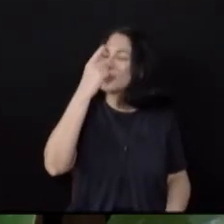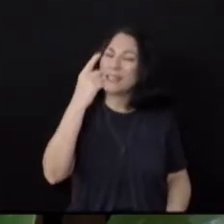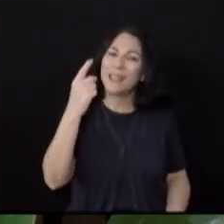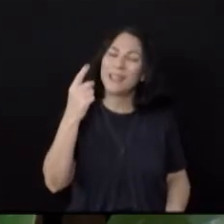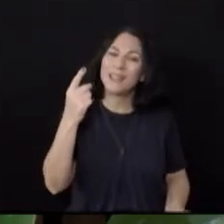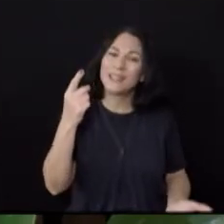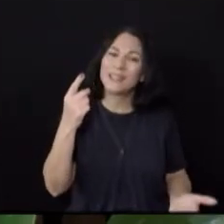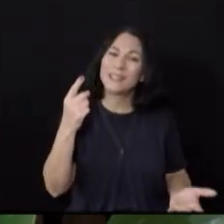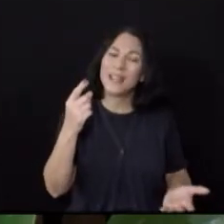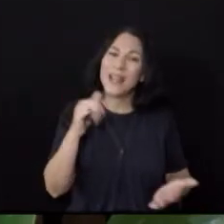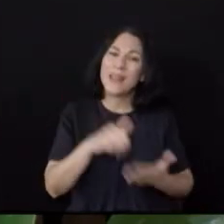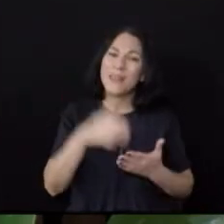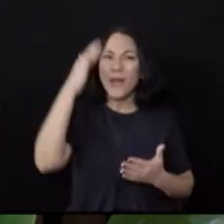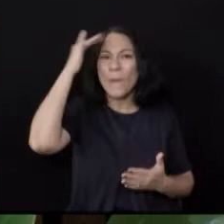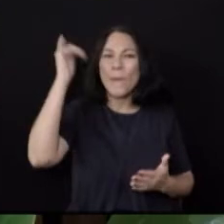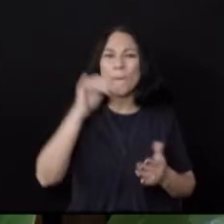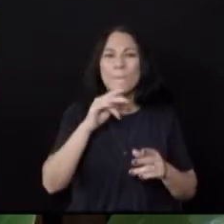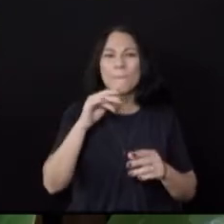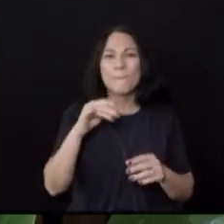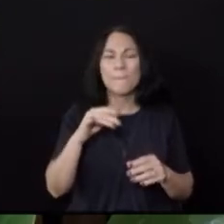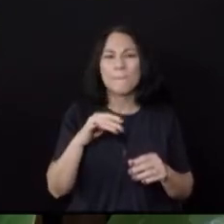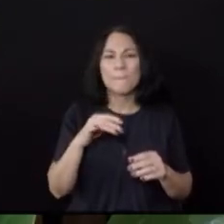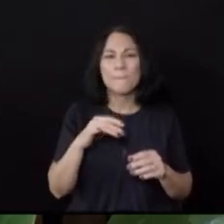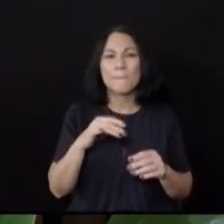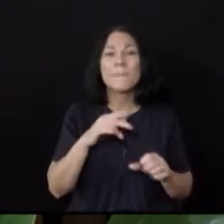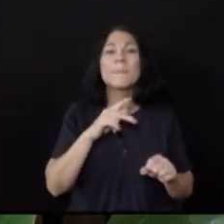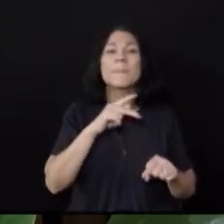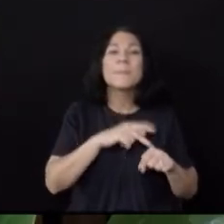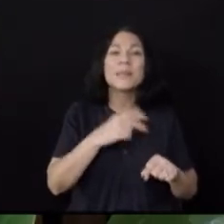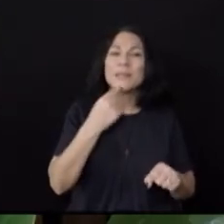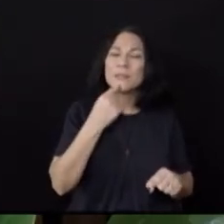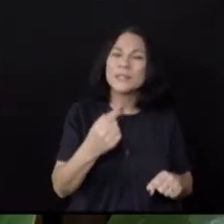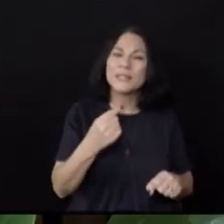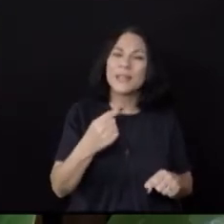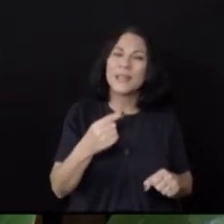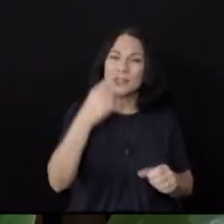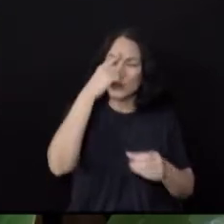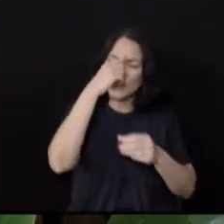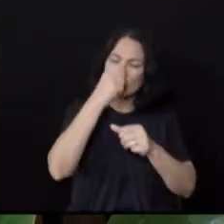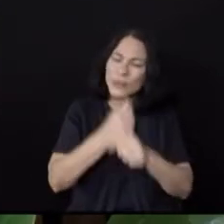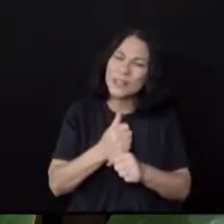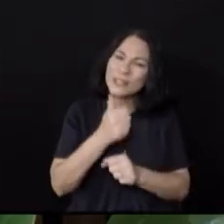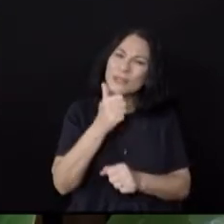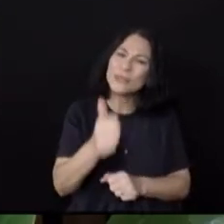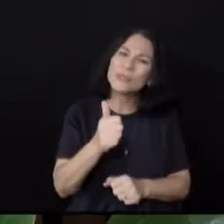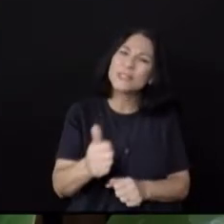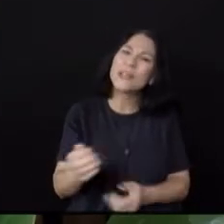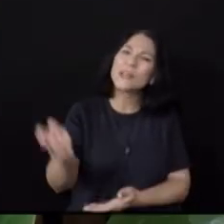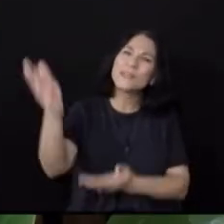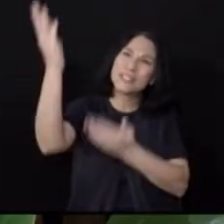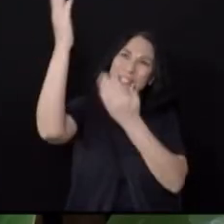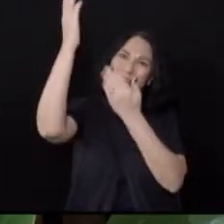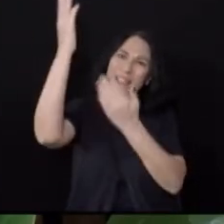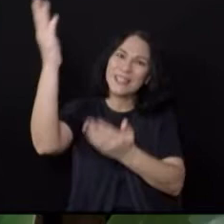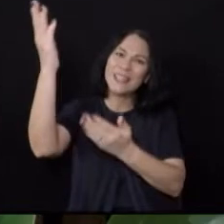And that's why Peter says, entrust yourselves to him.